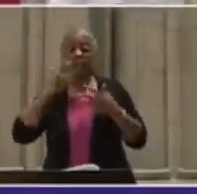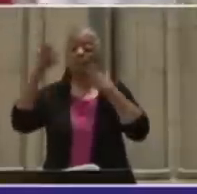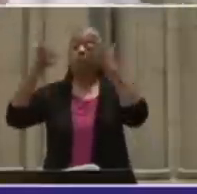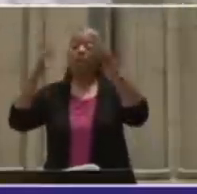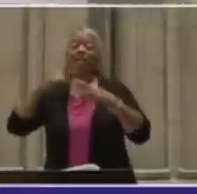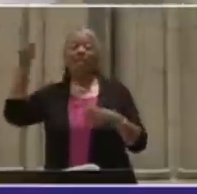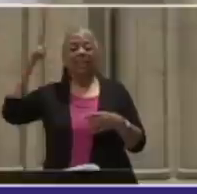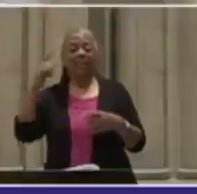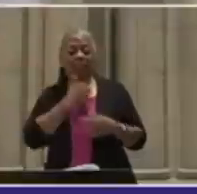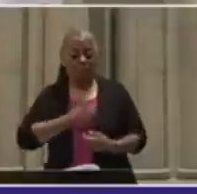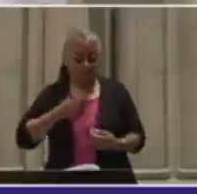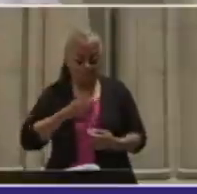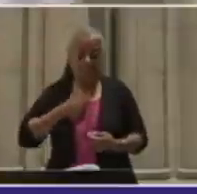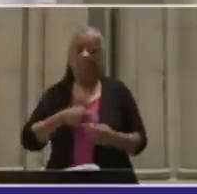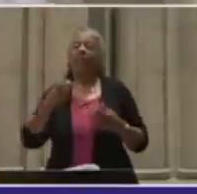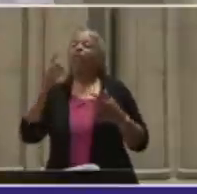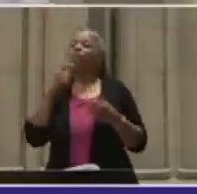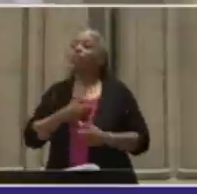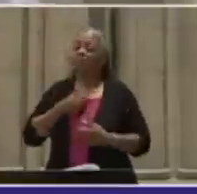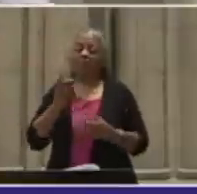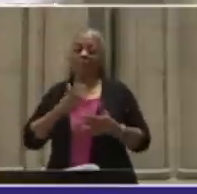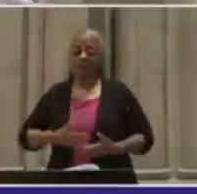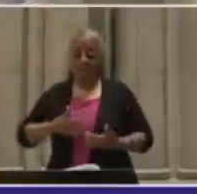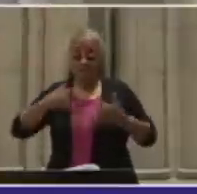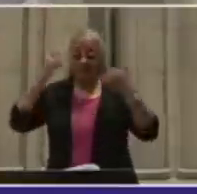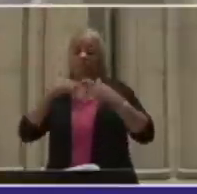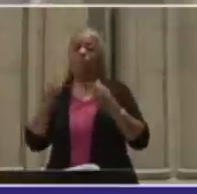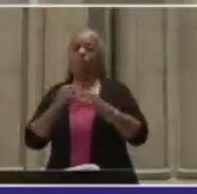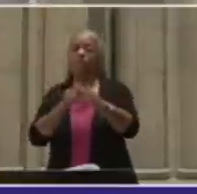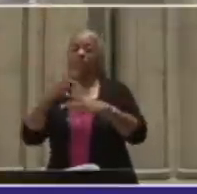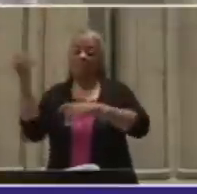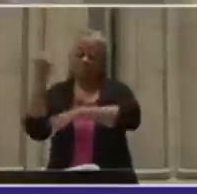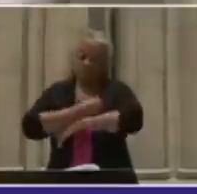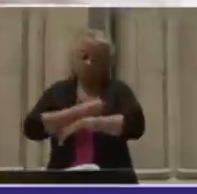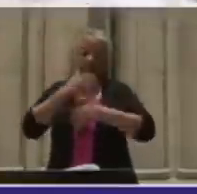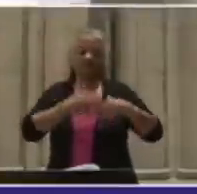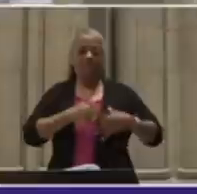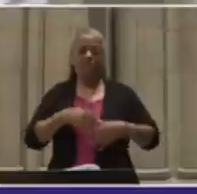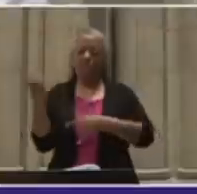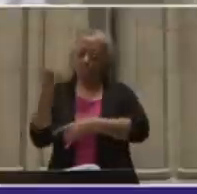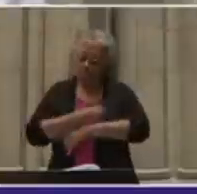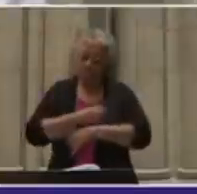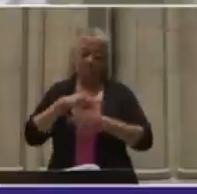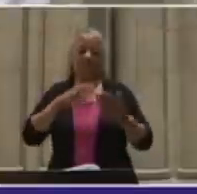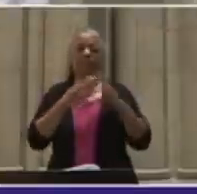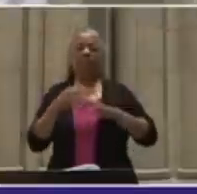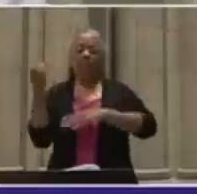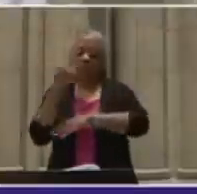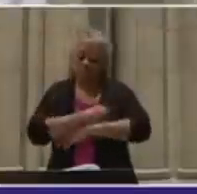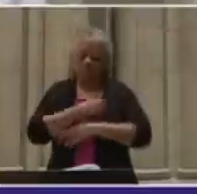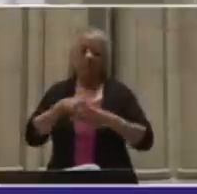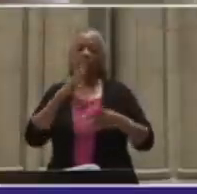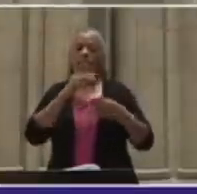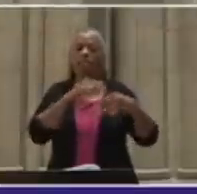until he hears a repenting coming up from the street that shuts down the factories and shuts down the cities and shuts down